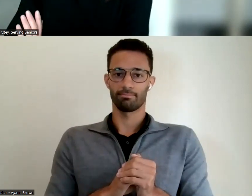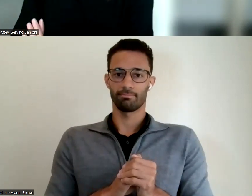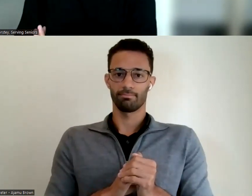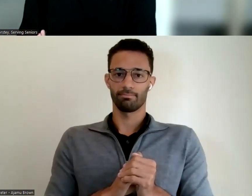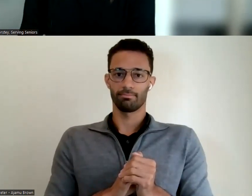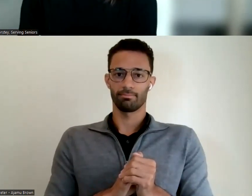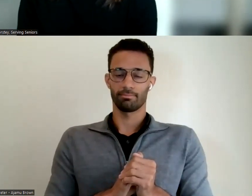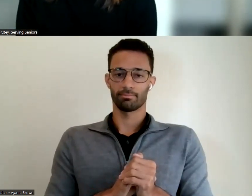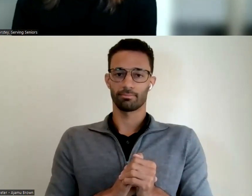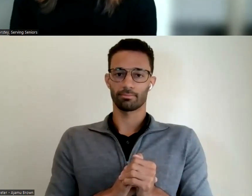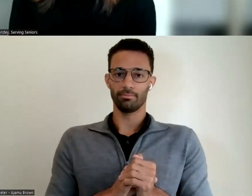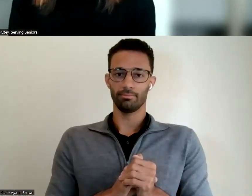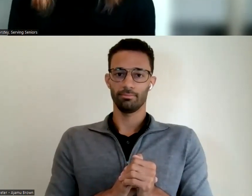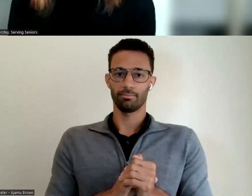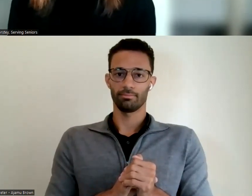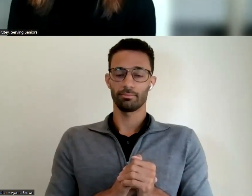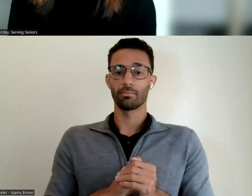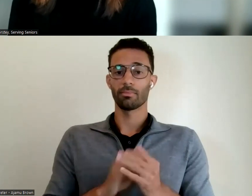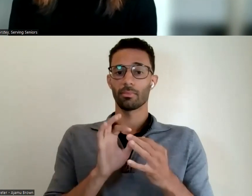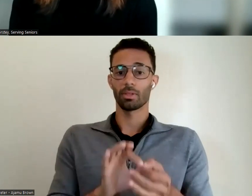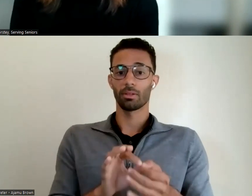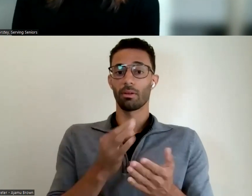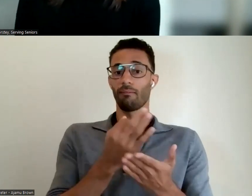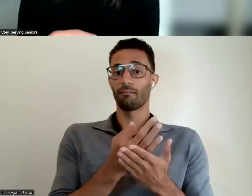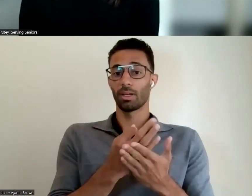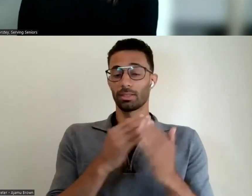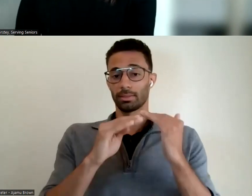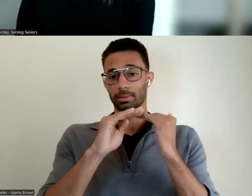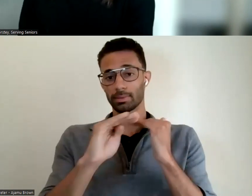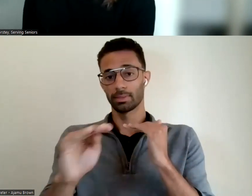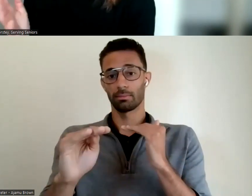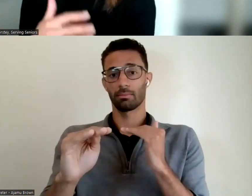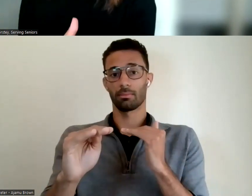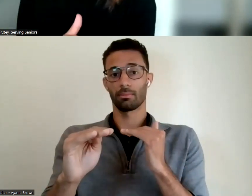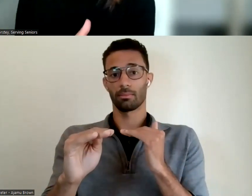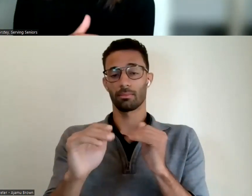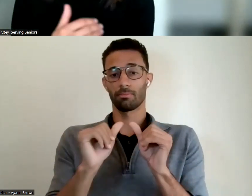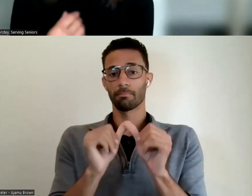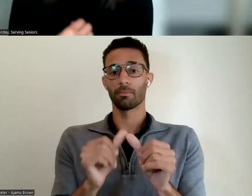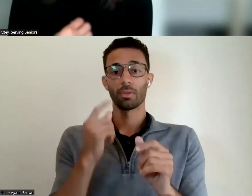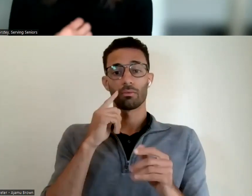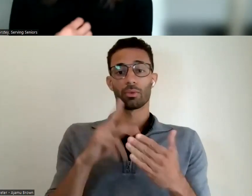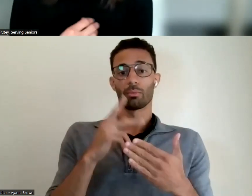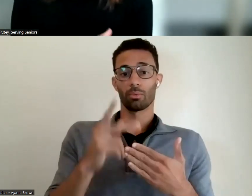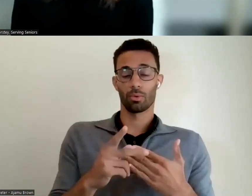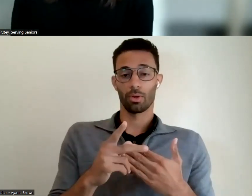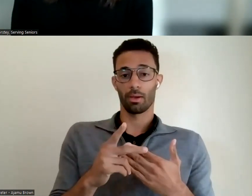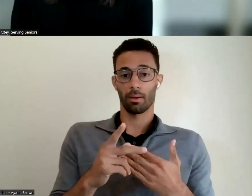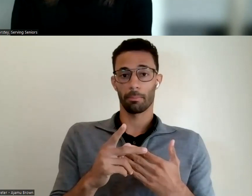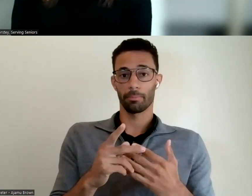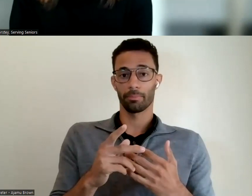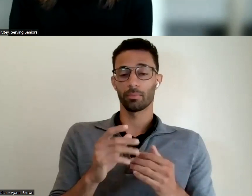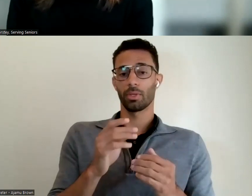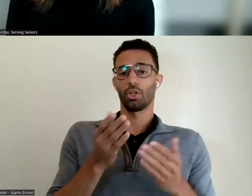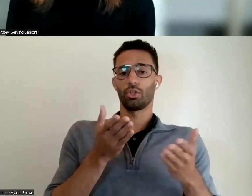In terms of funding sustainability for the programs that Serving Seniors runs, that is all